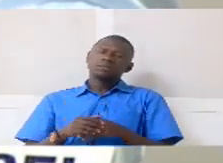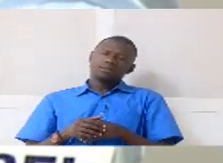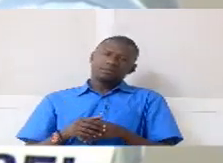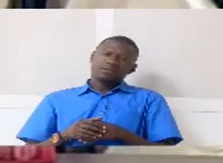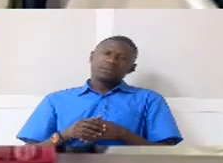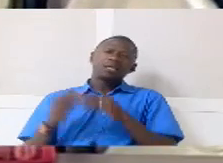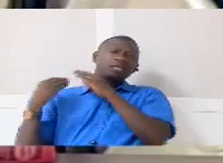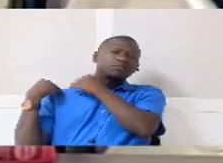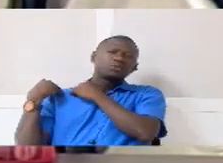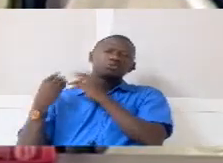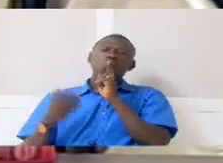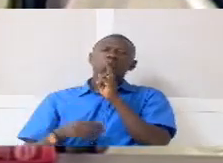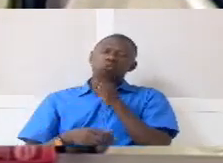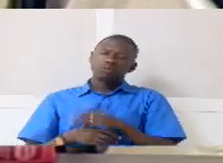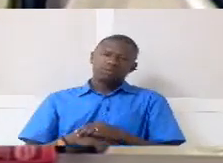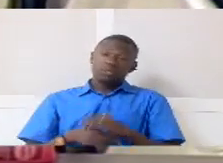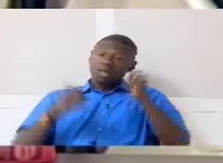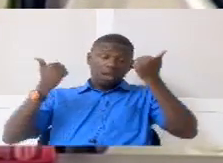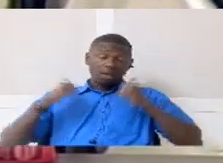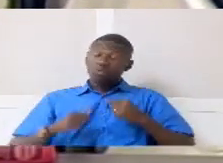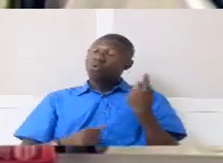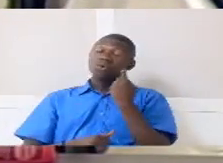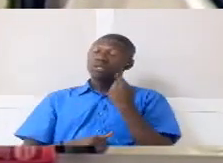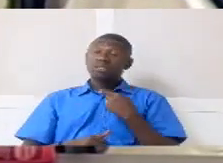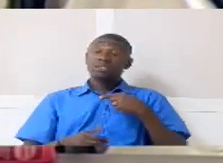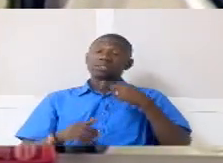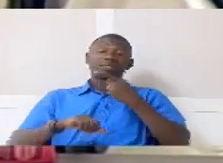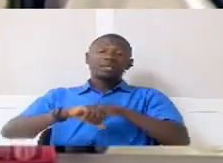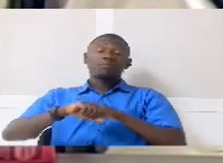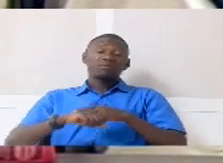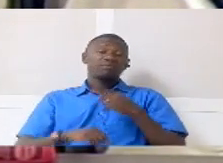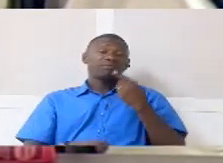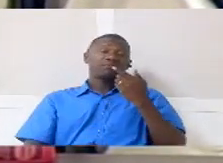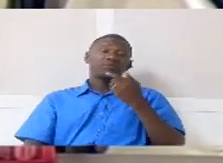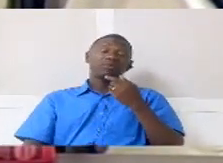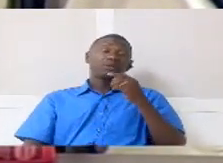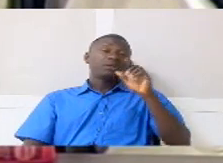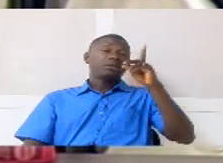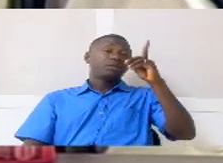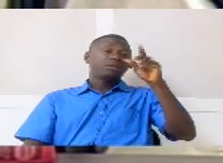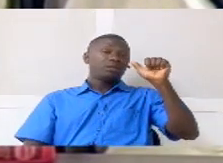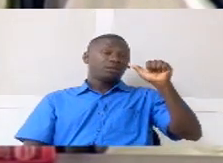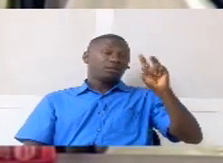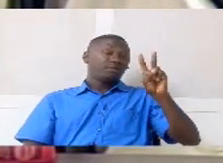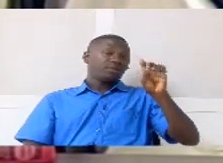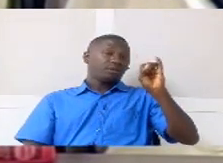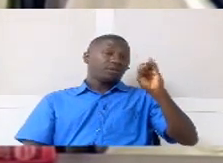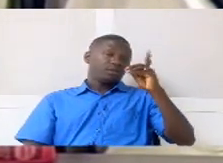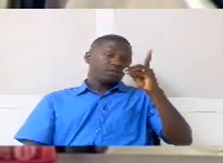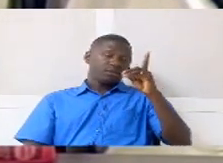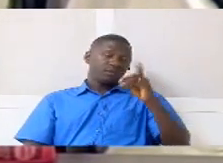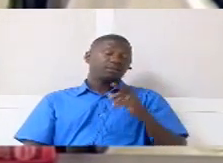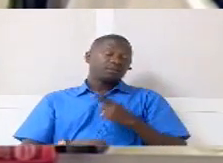That happened only during David's time. You know, Mr. Manneh, that under the Prisons Act, a